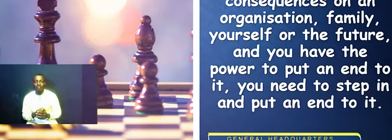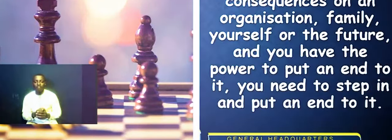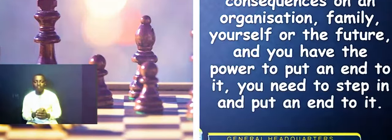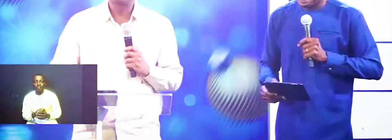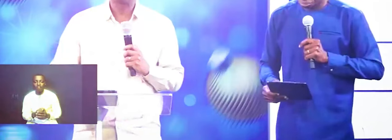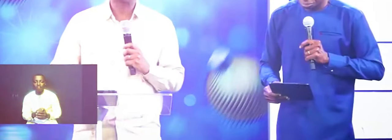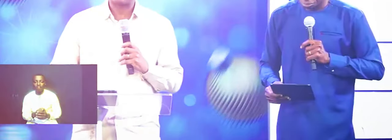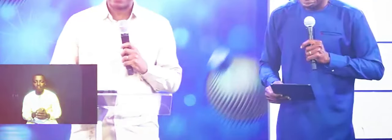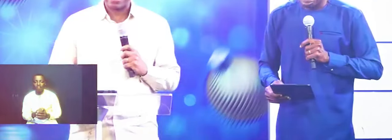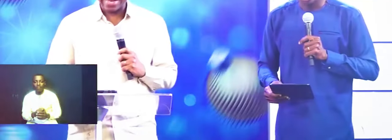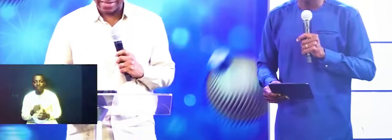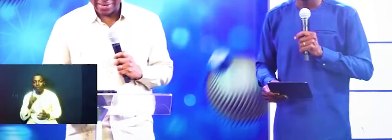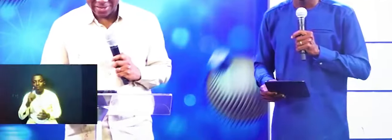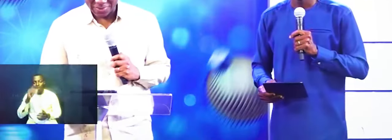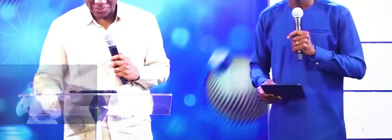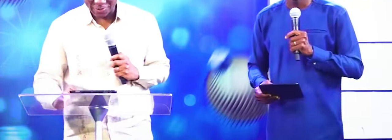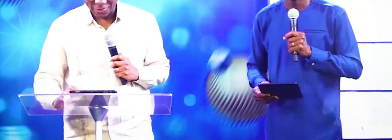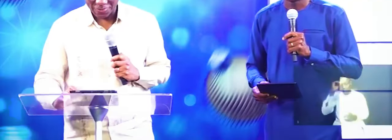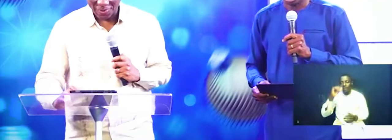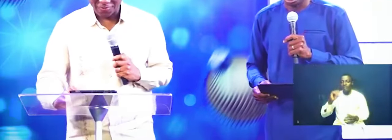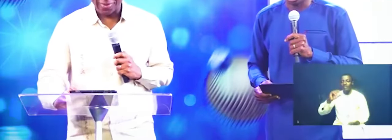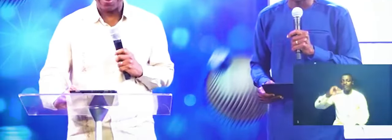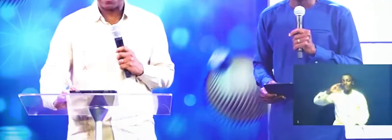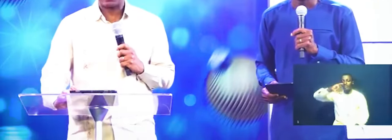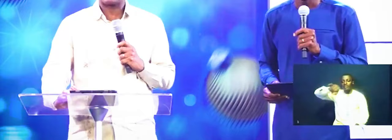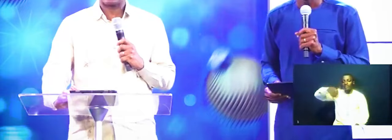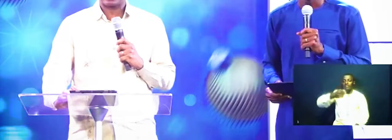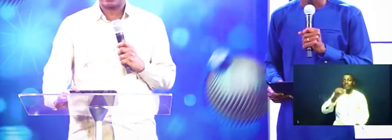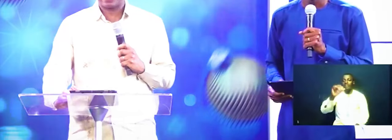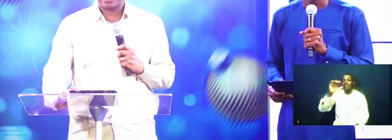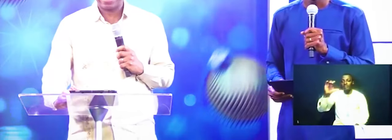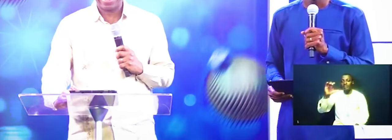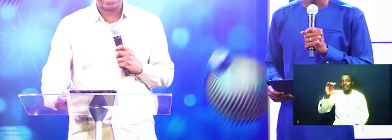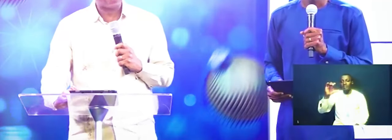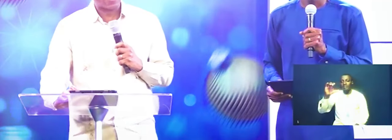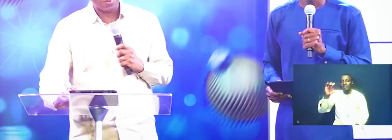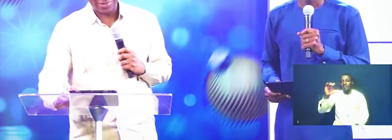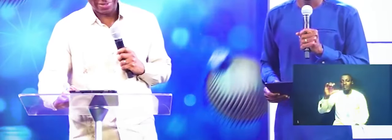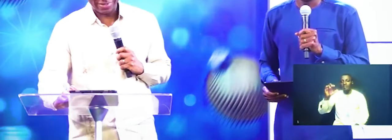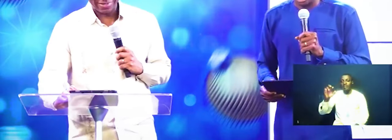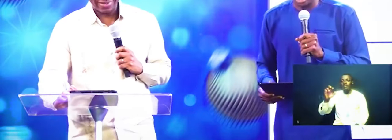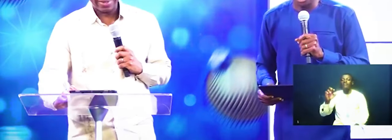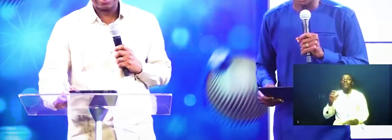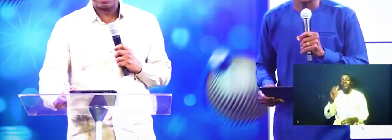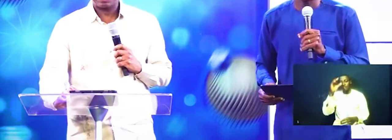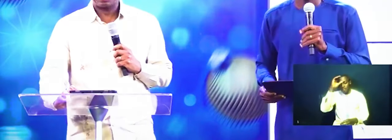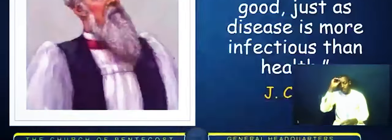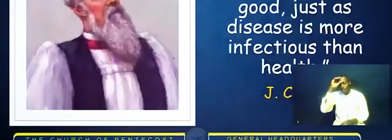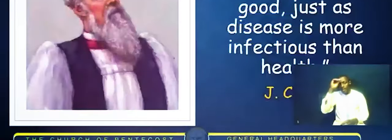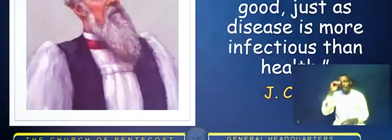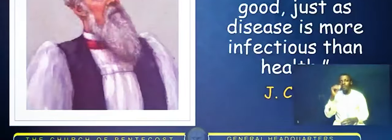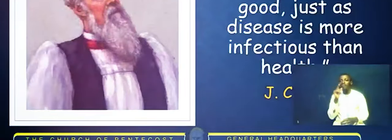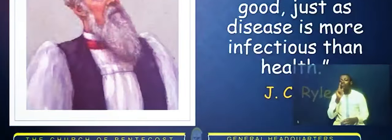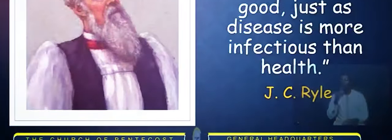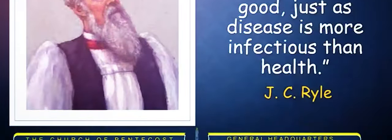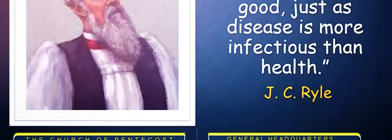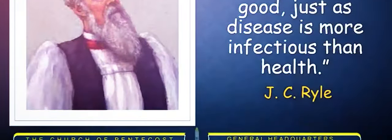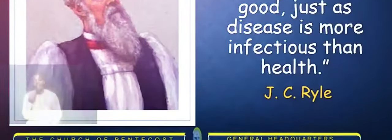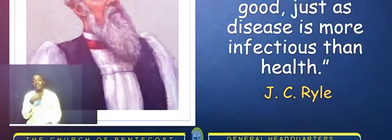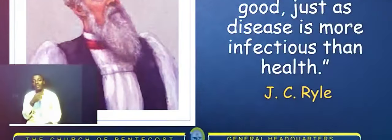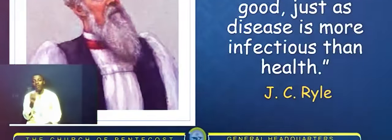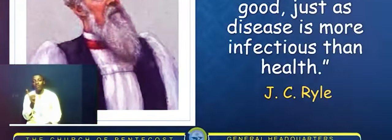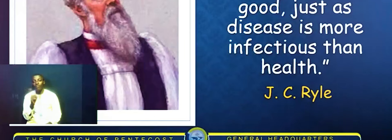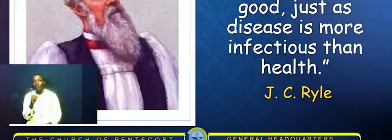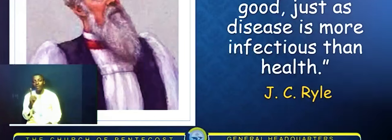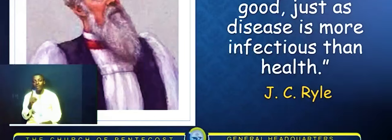J.C. Rye, the first Anglican bishop of Liverpool, says, and I quote, J.C. Rye, na oyeso peni ewo